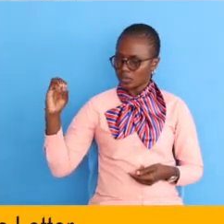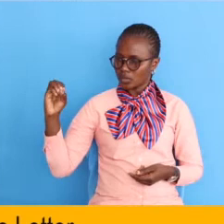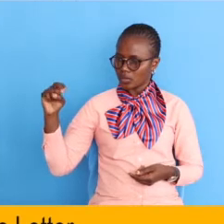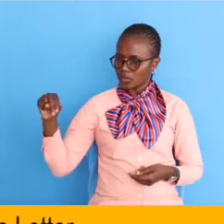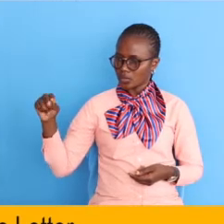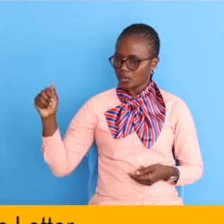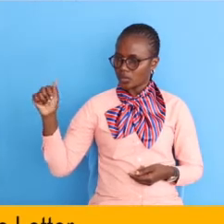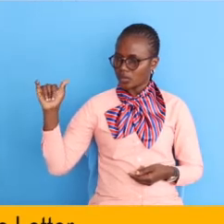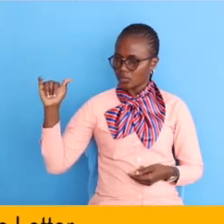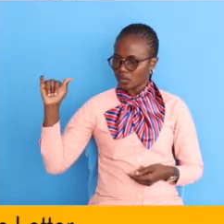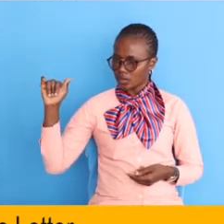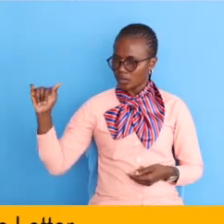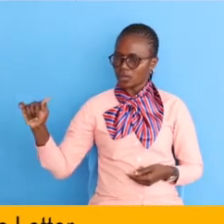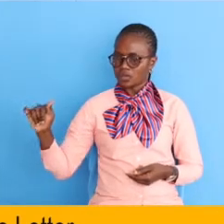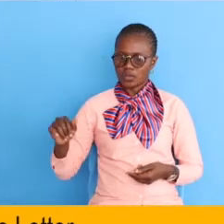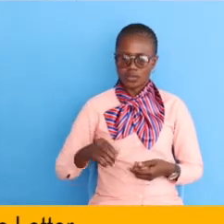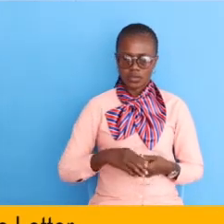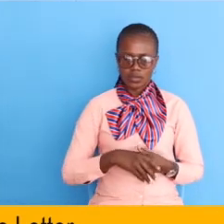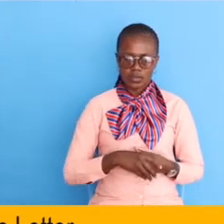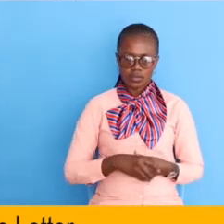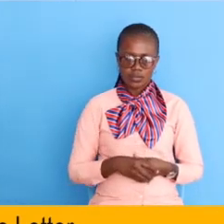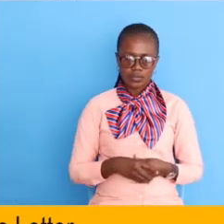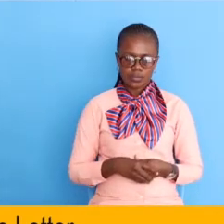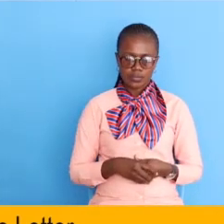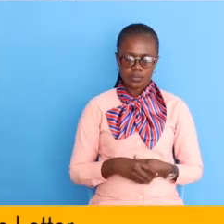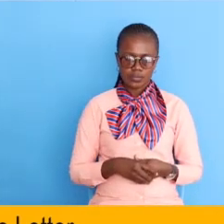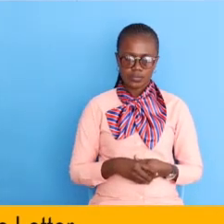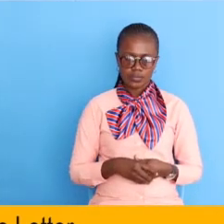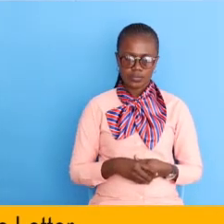Zunda Bookshop and Stationaries.